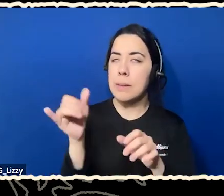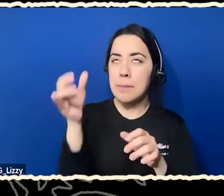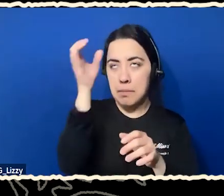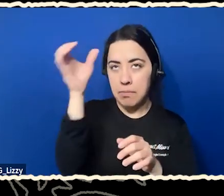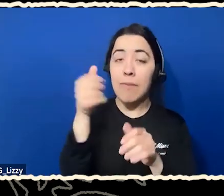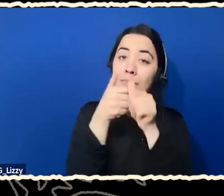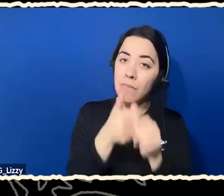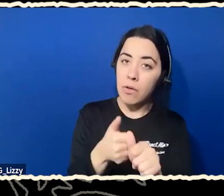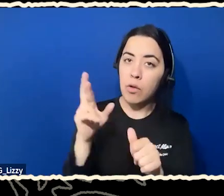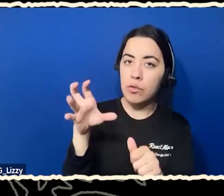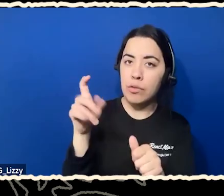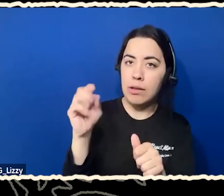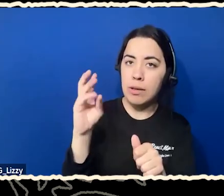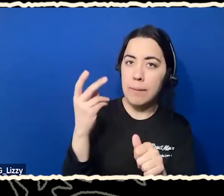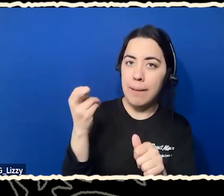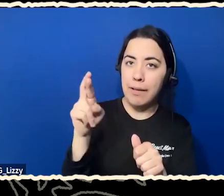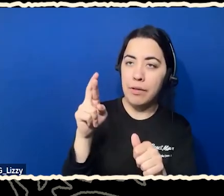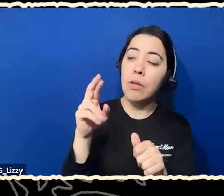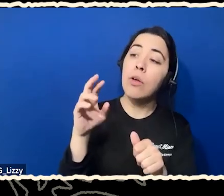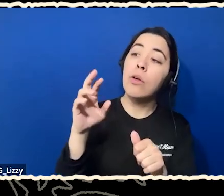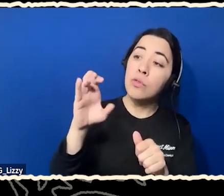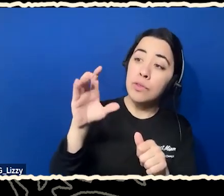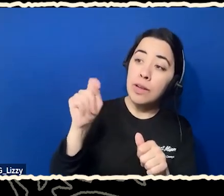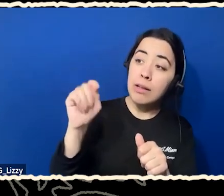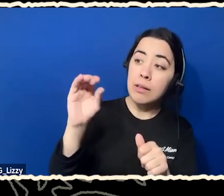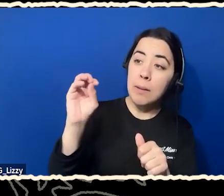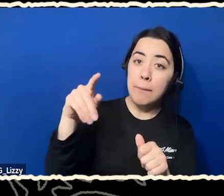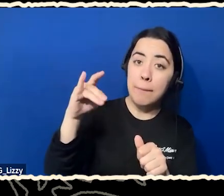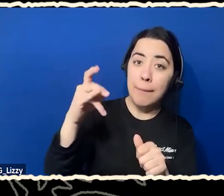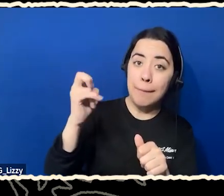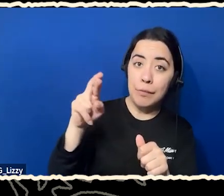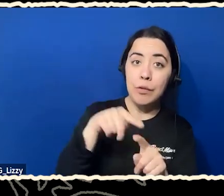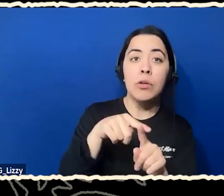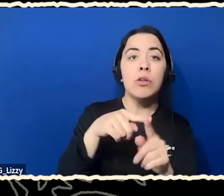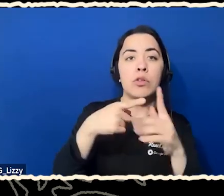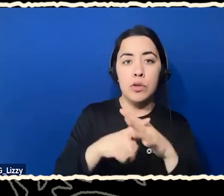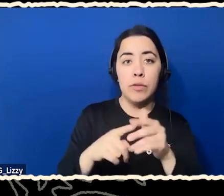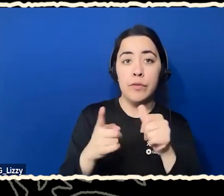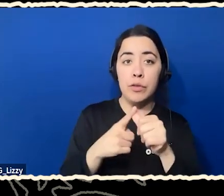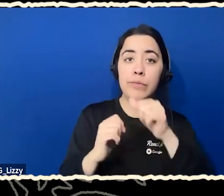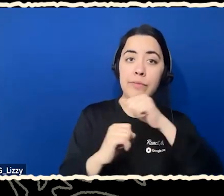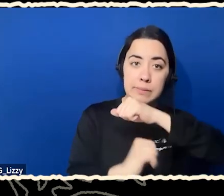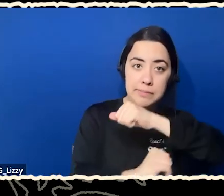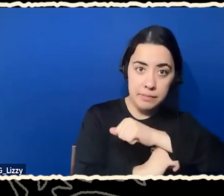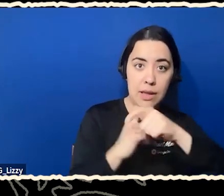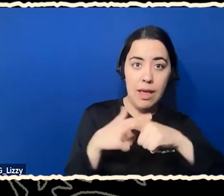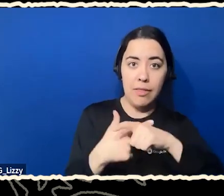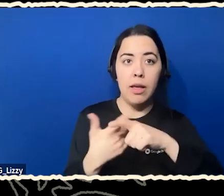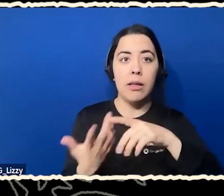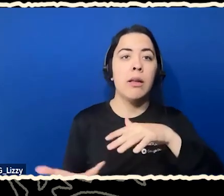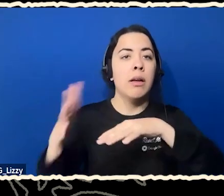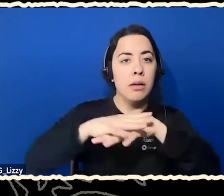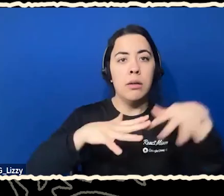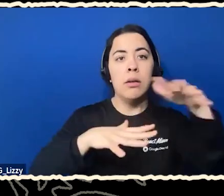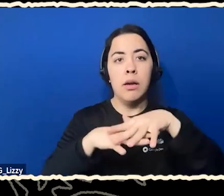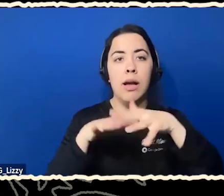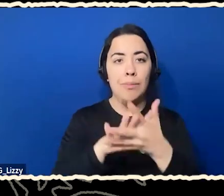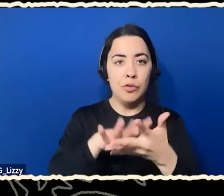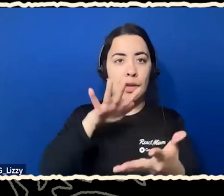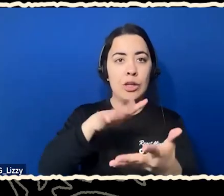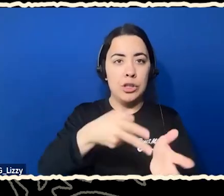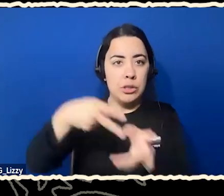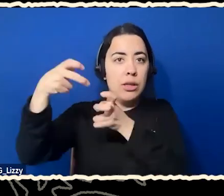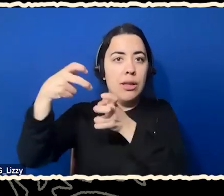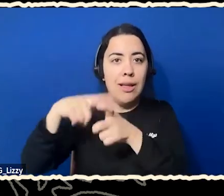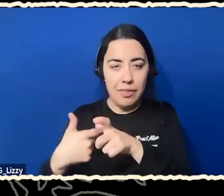fundamentals, understand how React works, then you can put the extra abstraction layer on top of this and understand that it's doing this